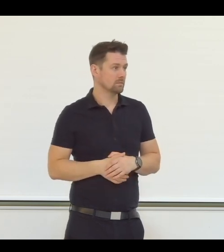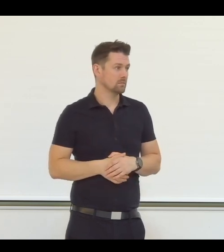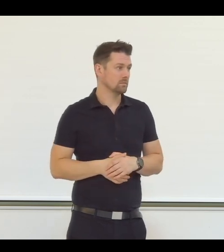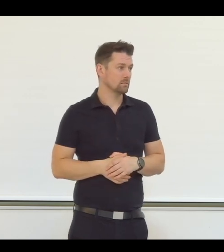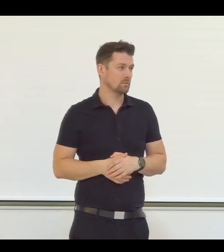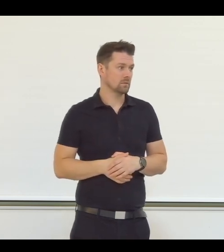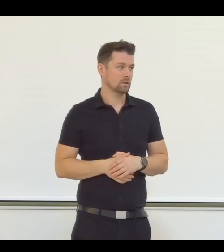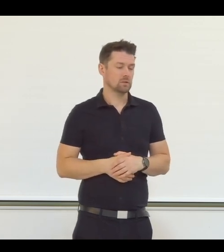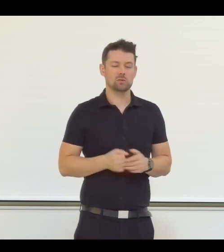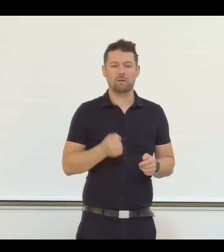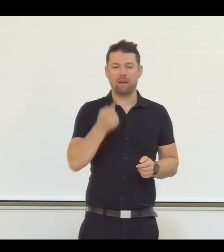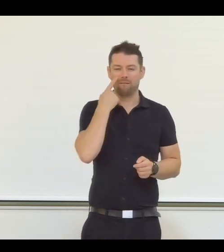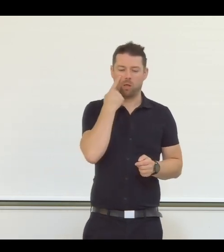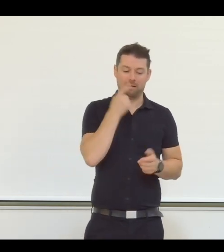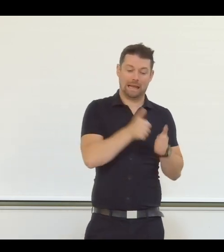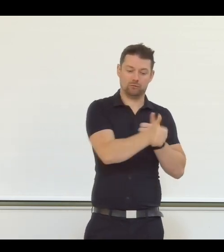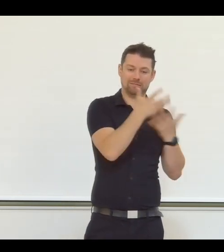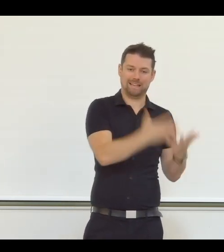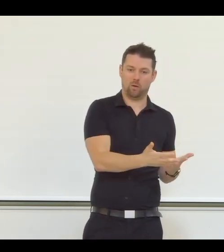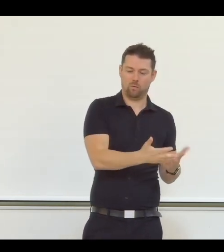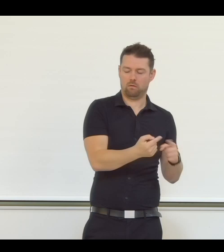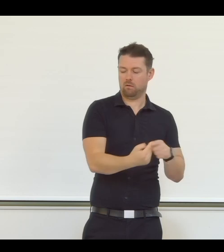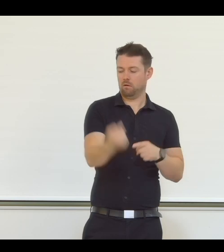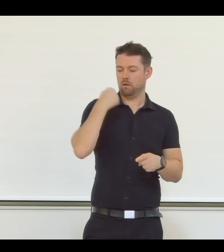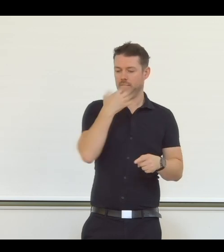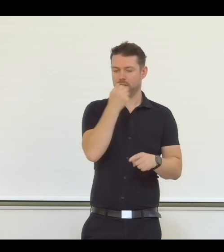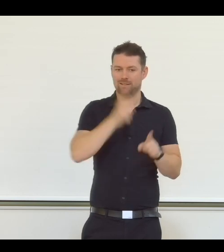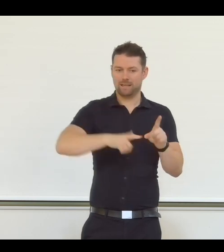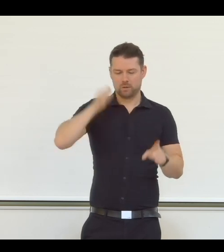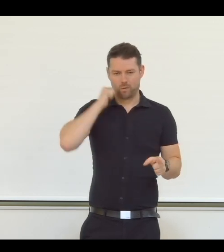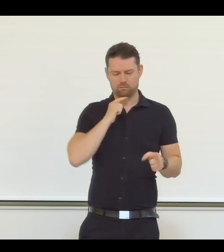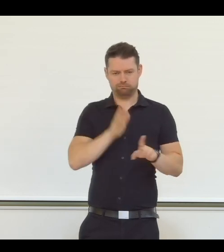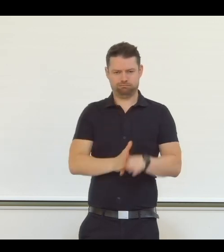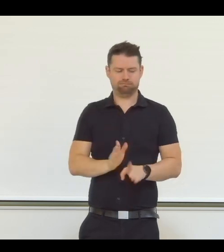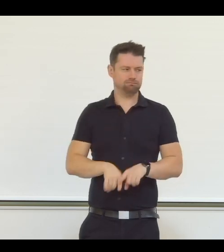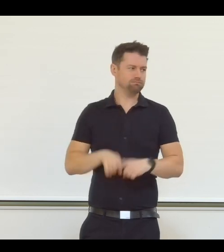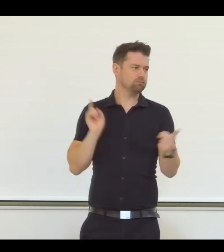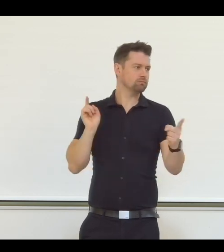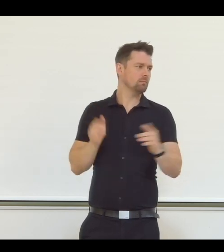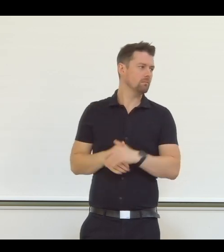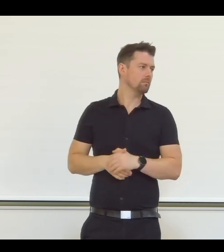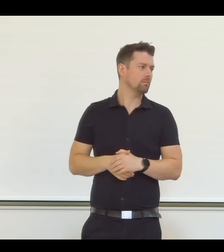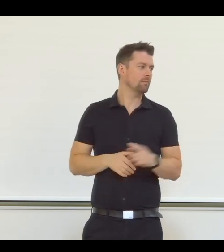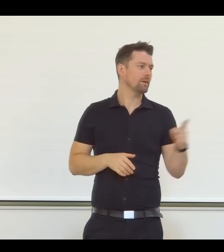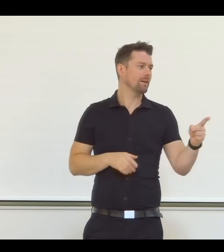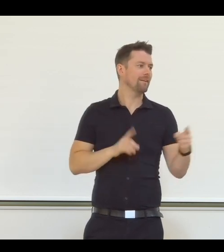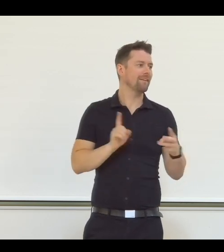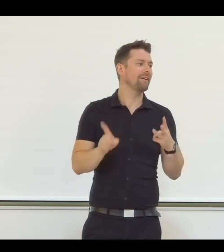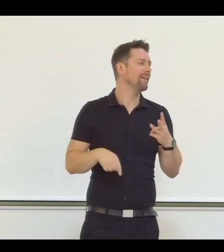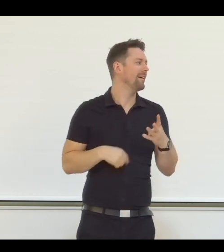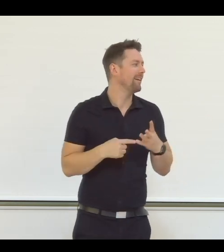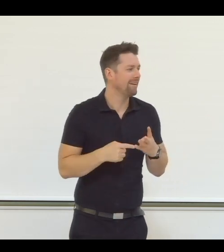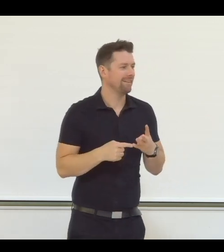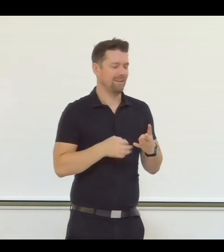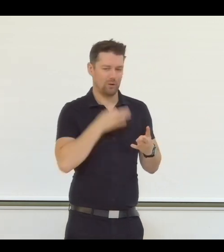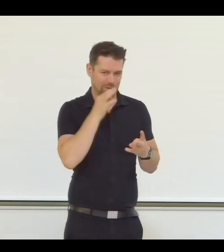modern industry to industry like 50 years ago or 30 years ago even. And like the last thing I wanted to point out, and then I will shut up forever, is in MRD 18... Please not